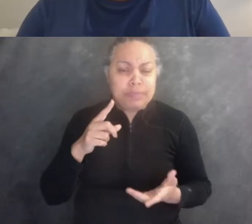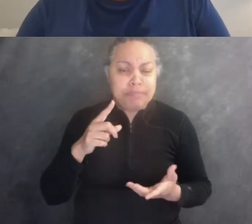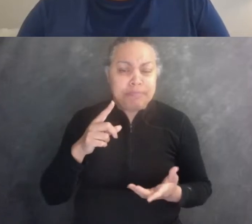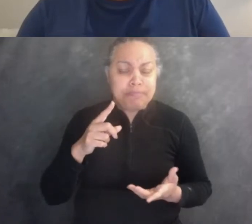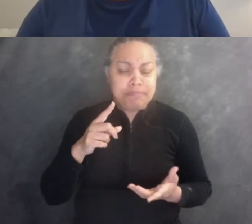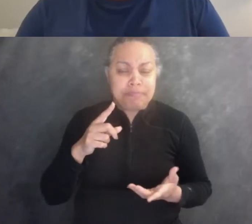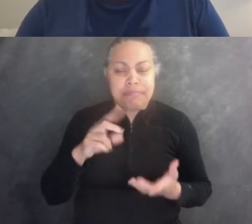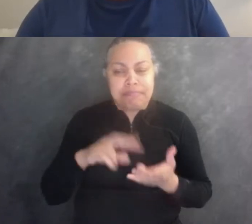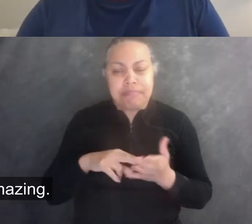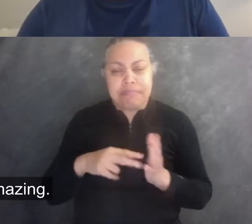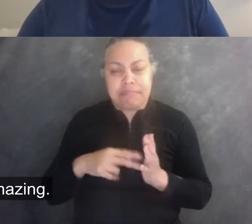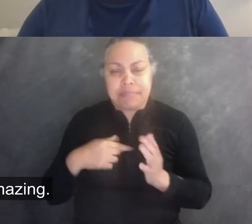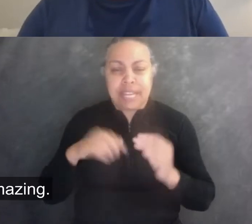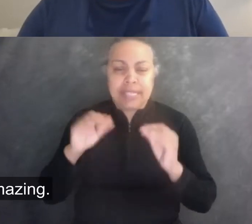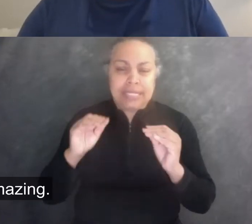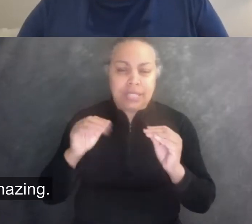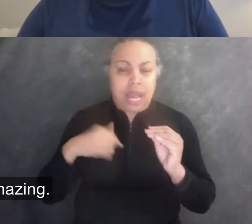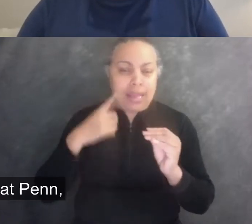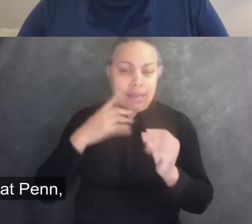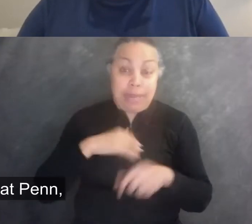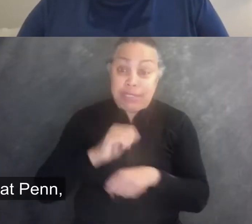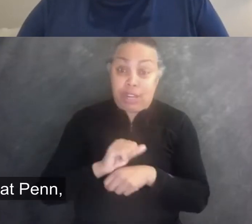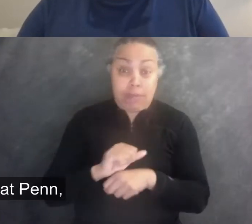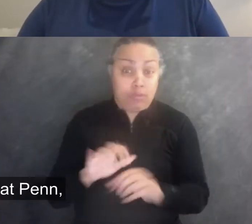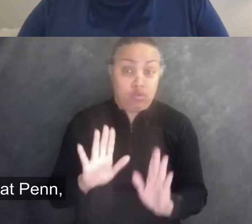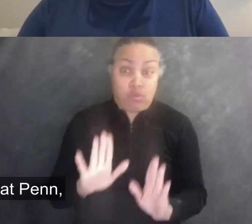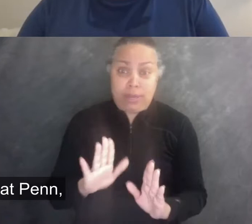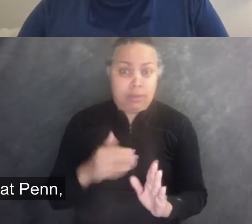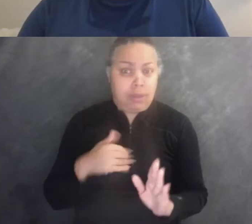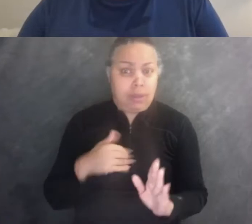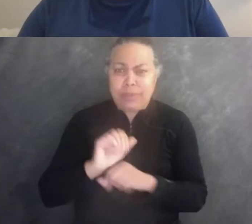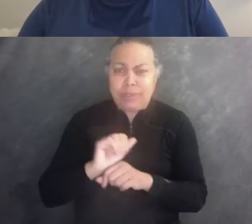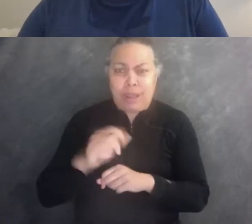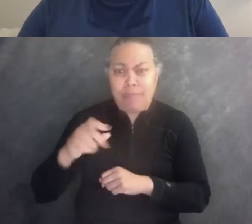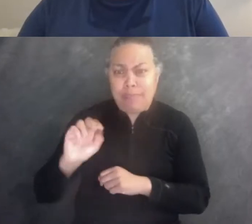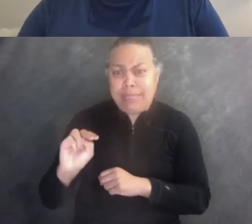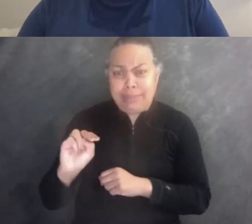I mean, I teach it. I think my job is amazing. I have this great job at Penn,